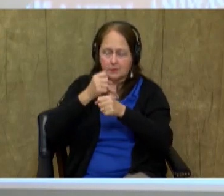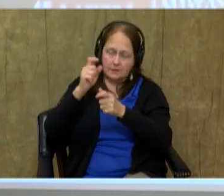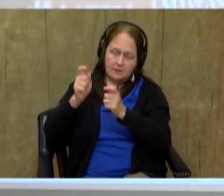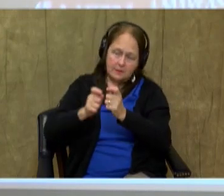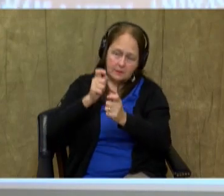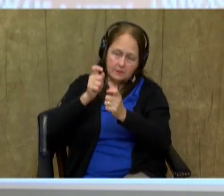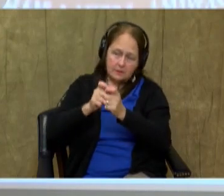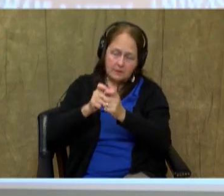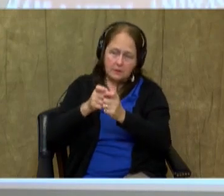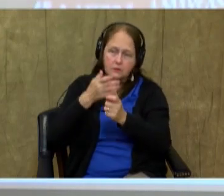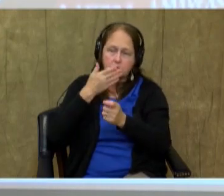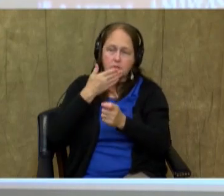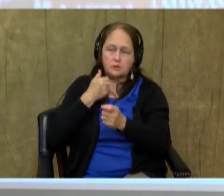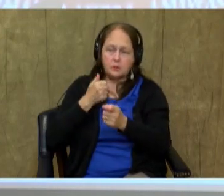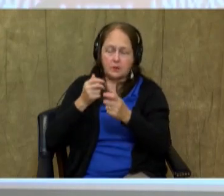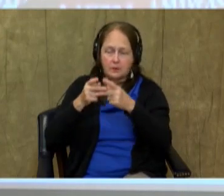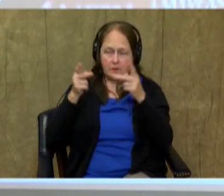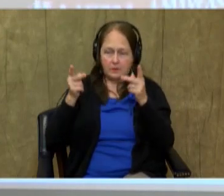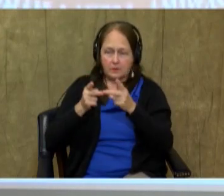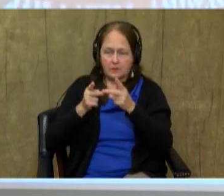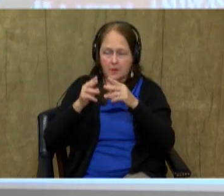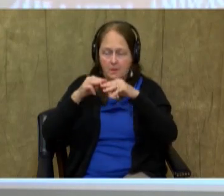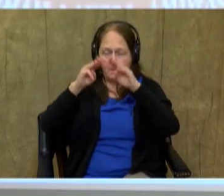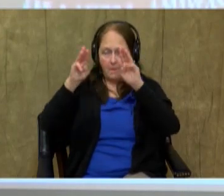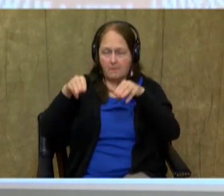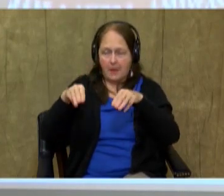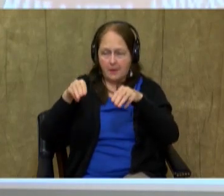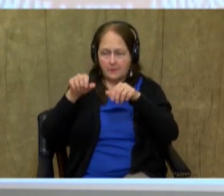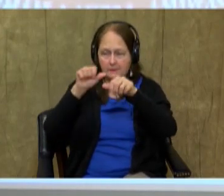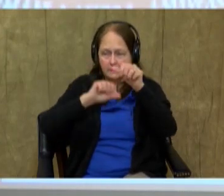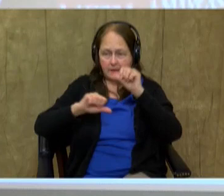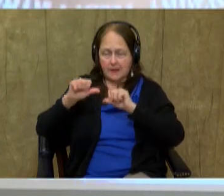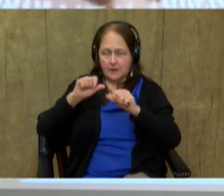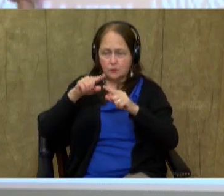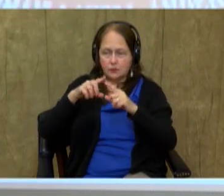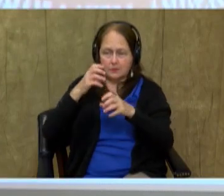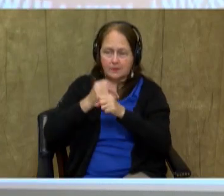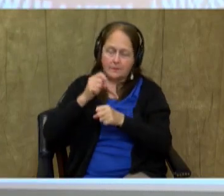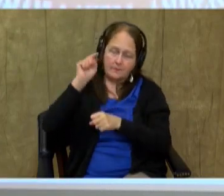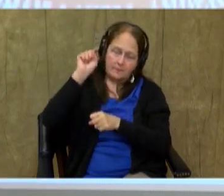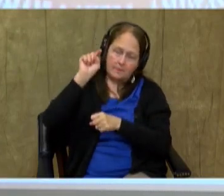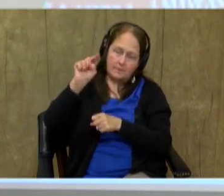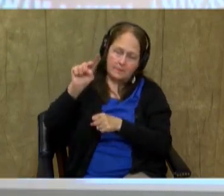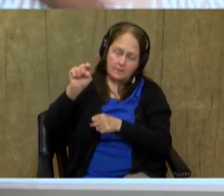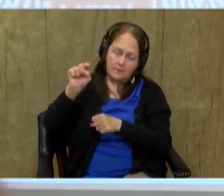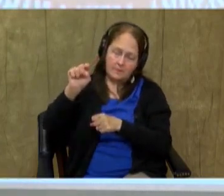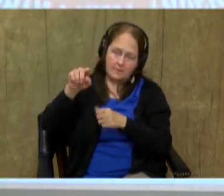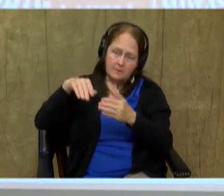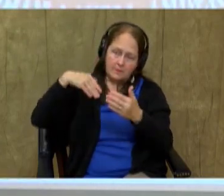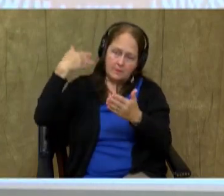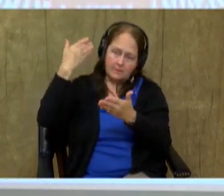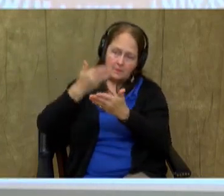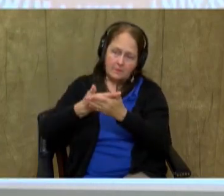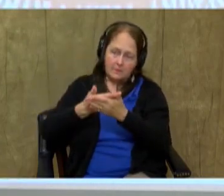exact sweet spot, and there's a lot of math and a lot of science to make sure that they're in that spot. So this represents their